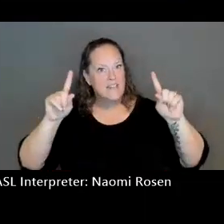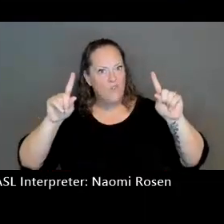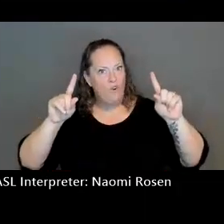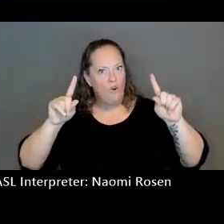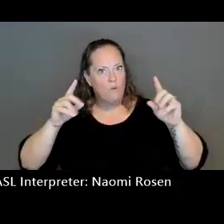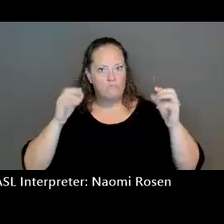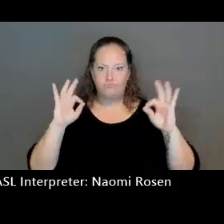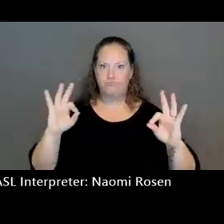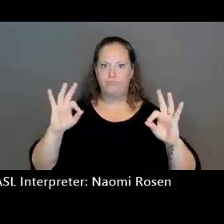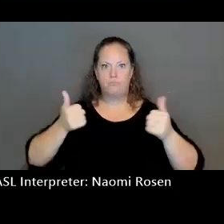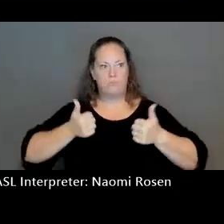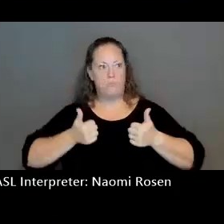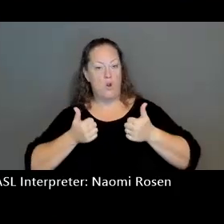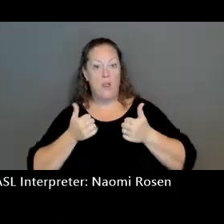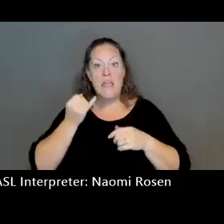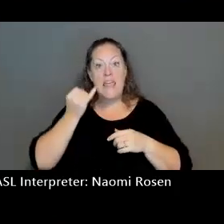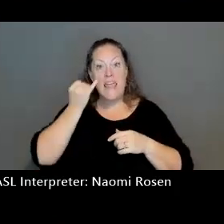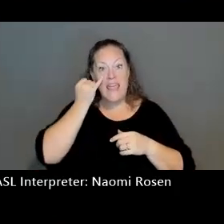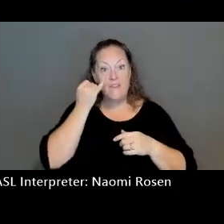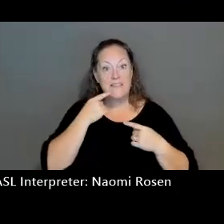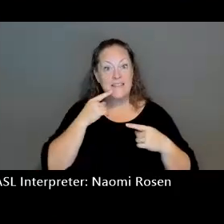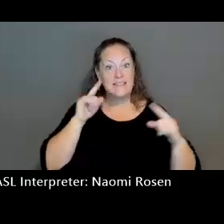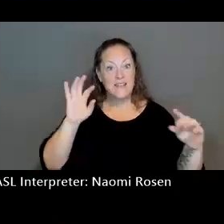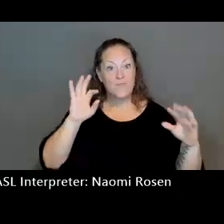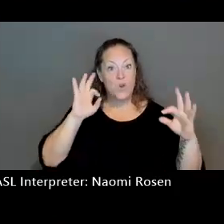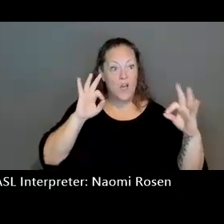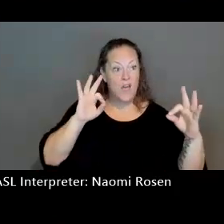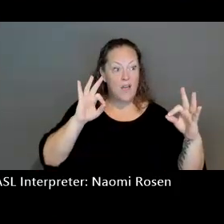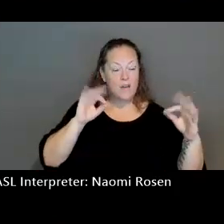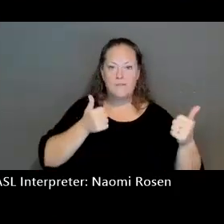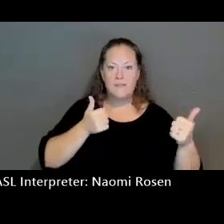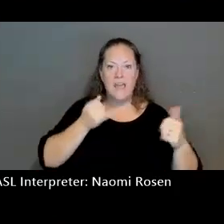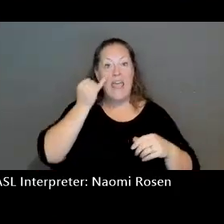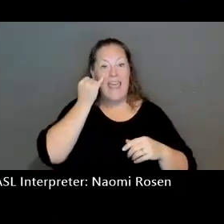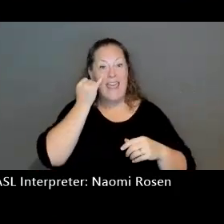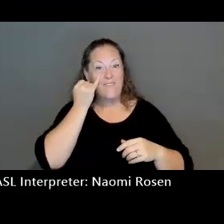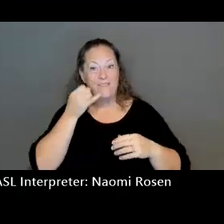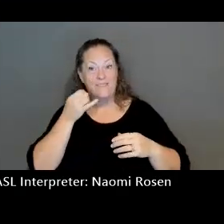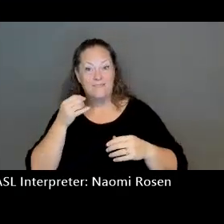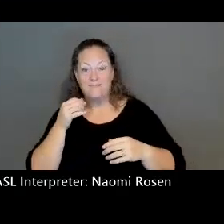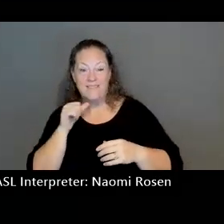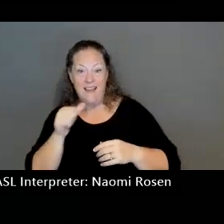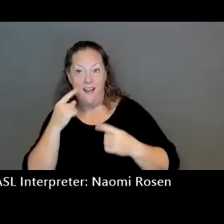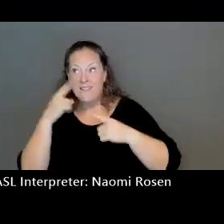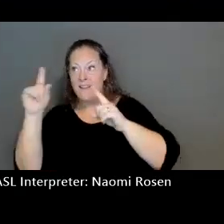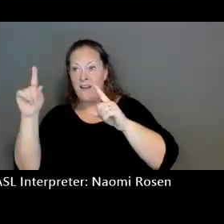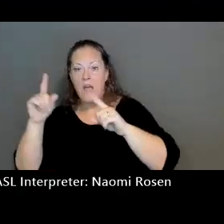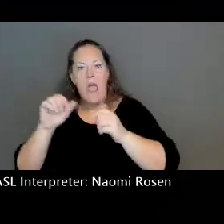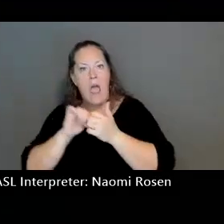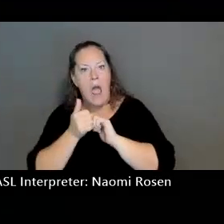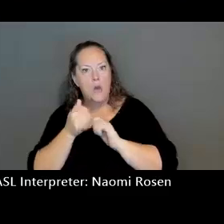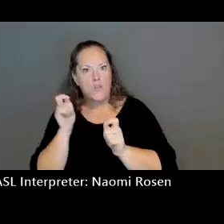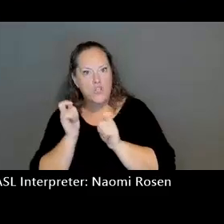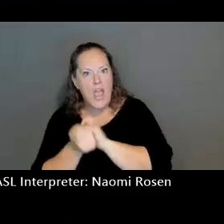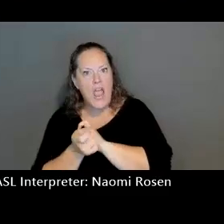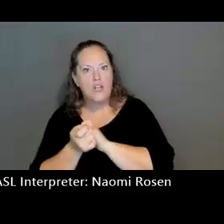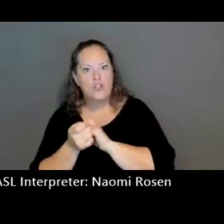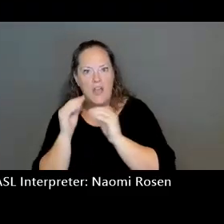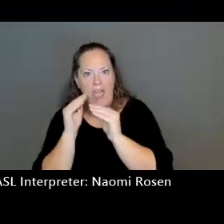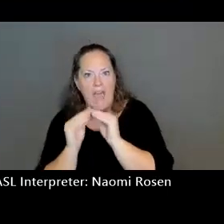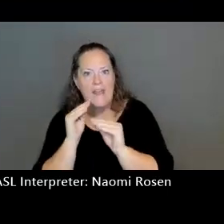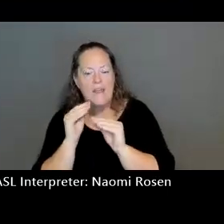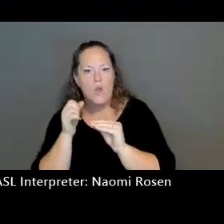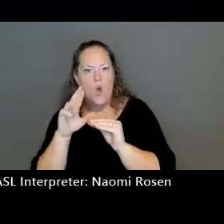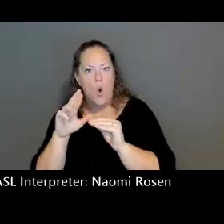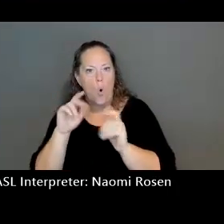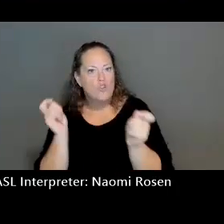how effective are they, and if they need to be changed, edited, or maybe the goal needs to like have a change